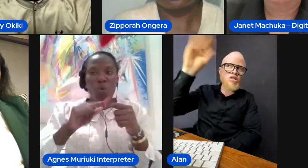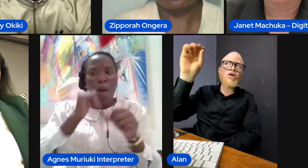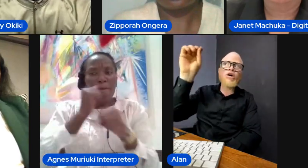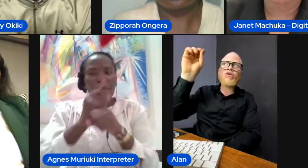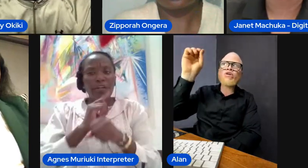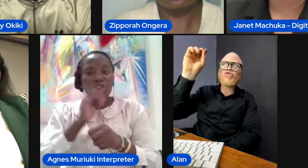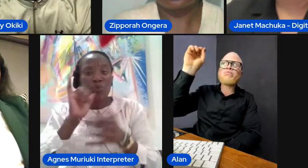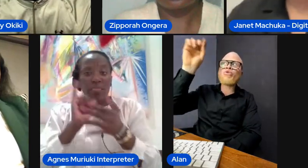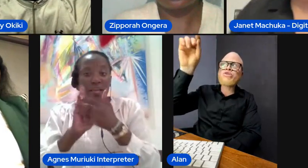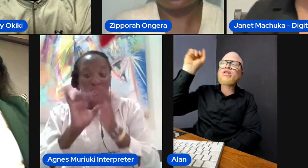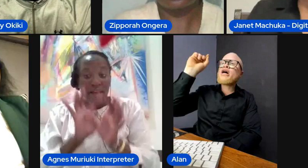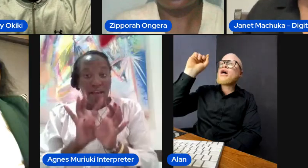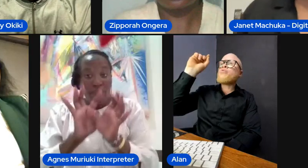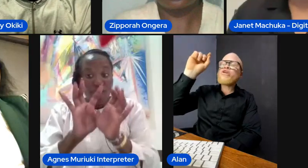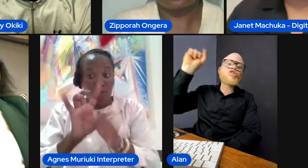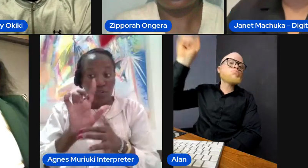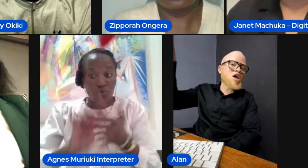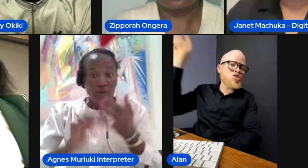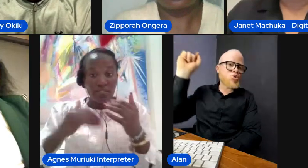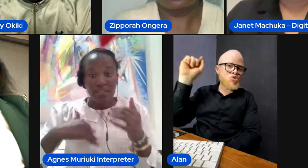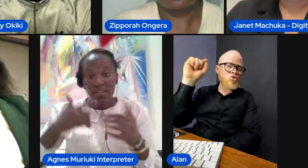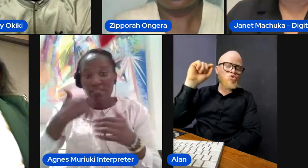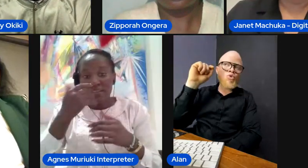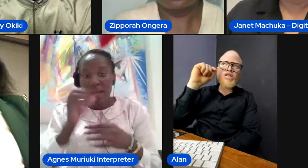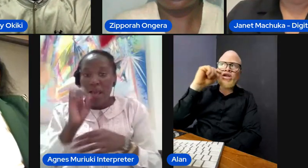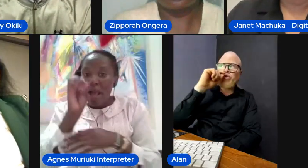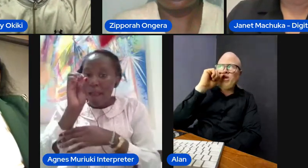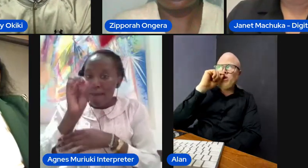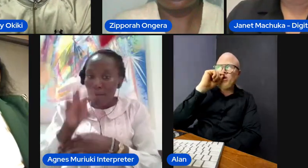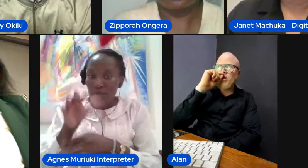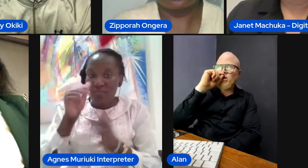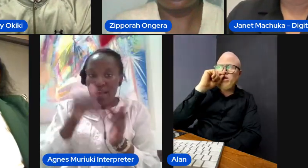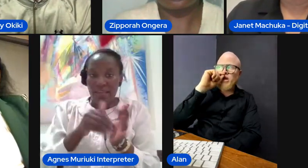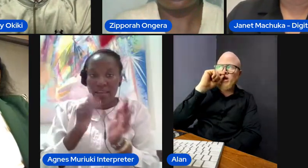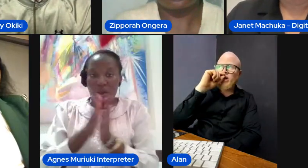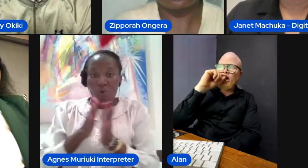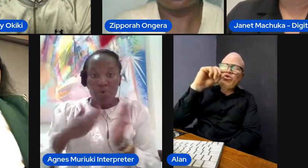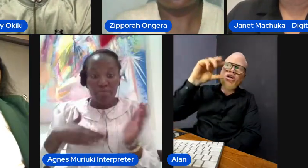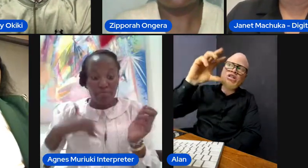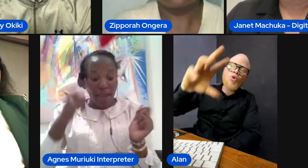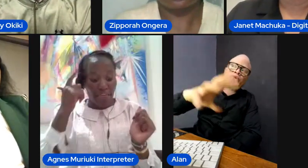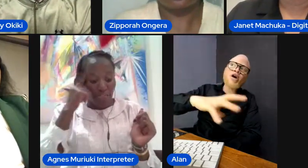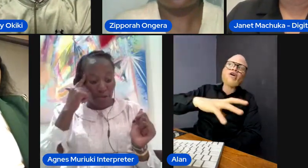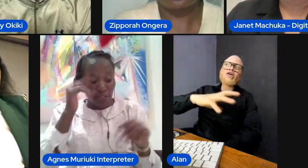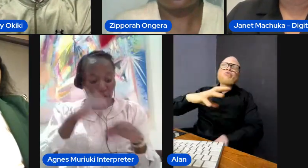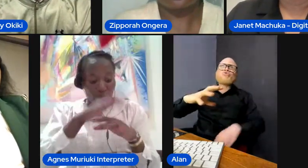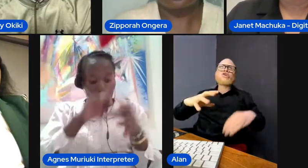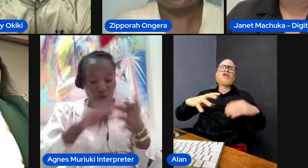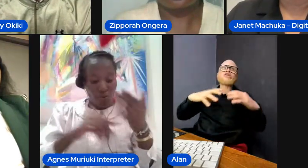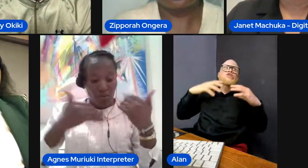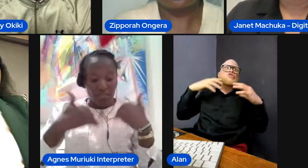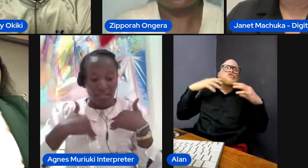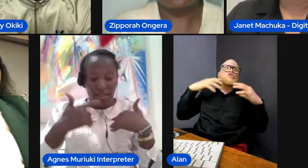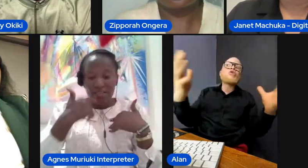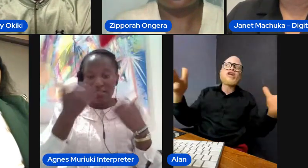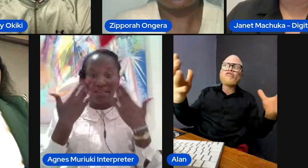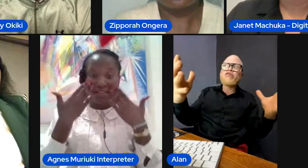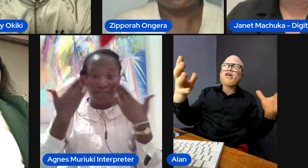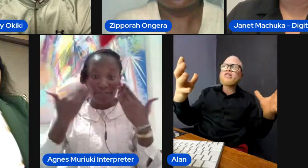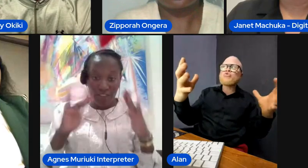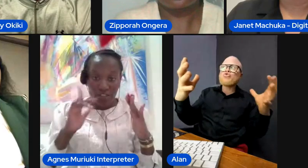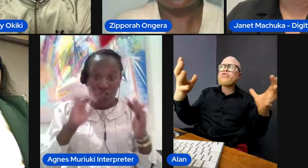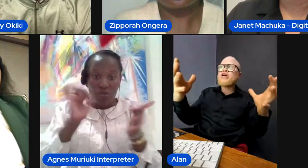and repost with my thoughts onto what he has already said, so that now we are able to create this